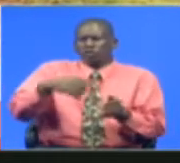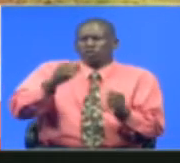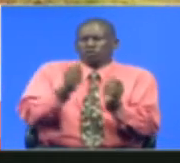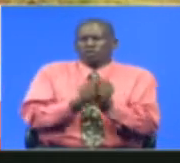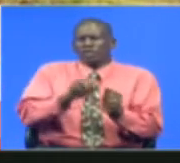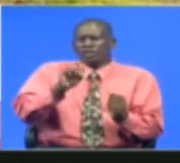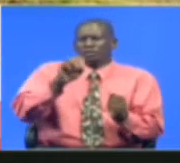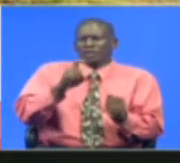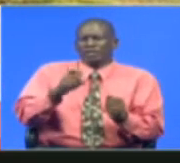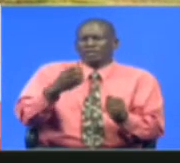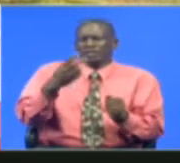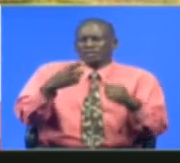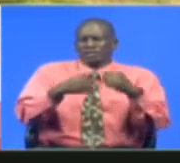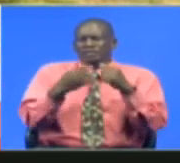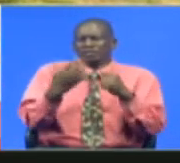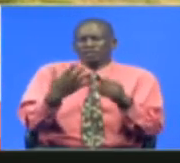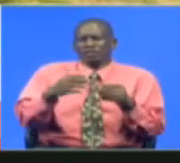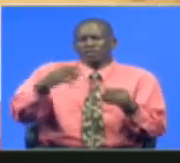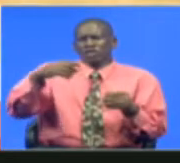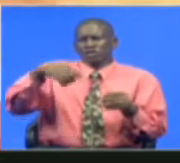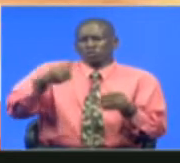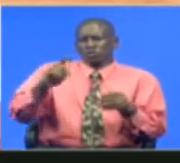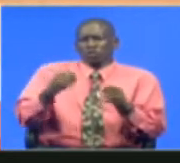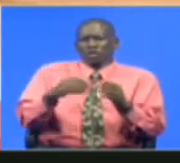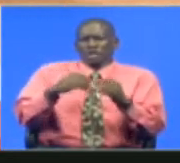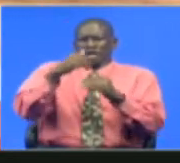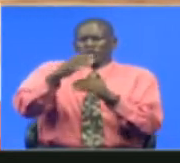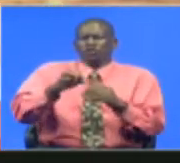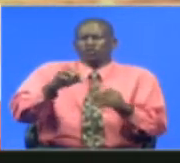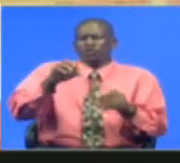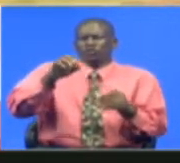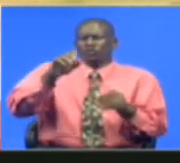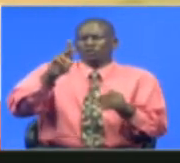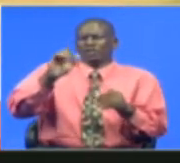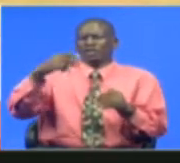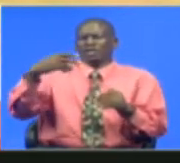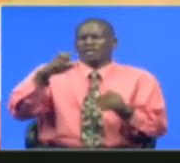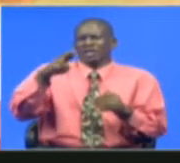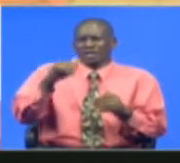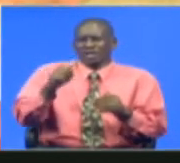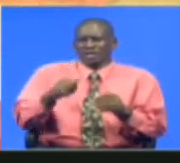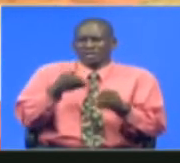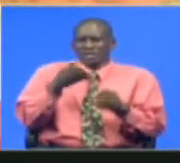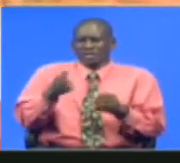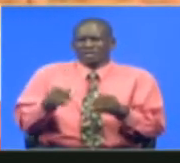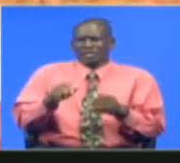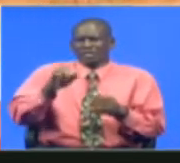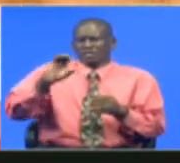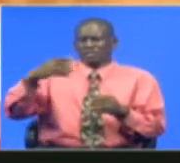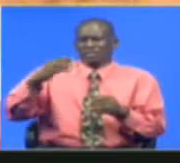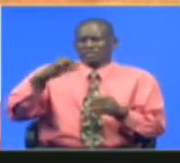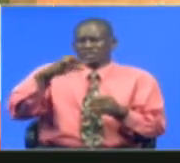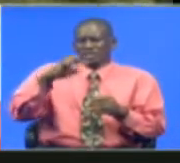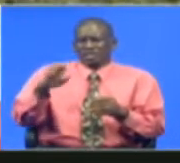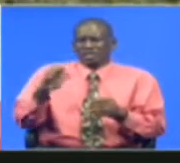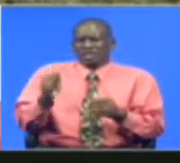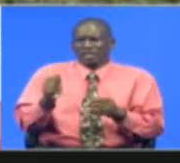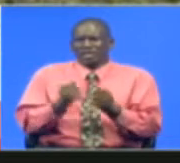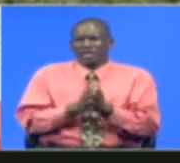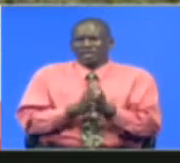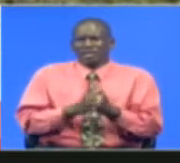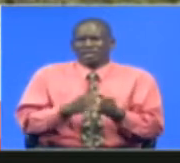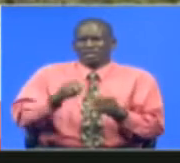won the MX 2 ahead of Elias Sherman and Rolf Kihara. Across the track, Baldev Chaga, Salman Vora,